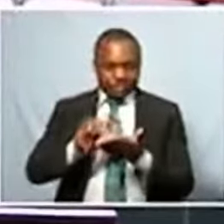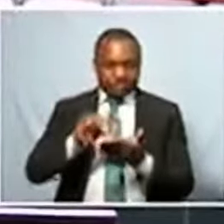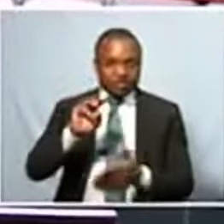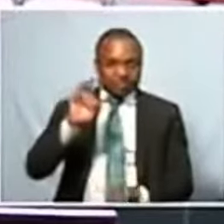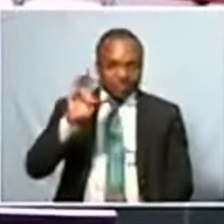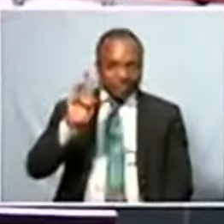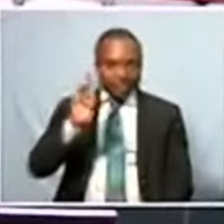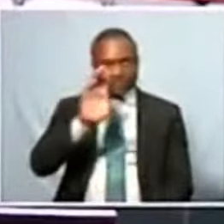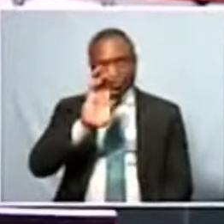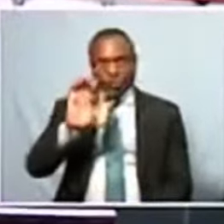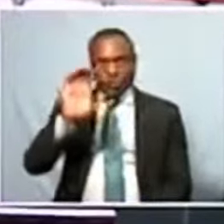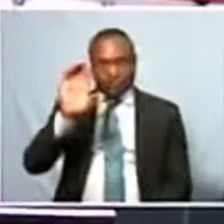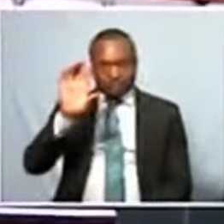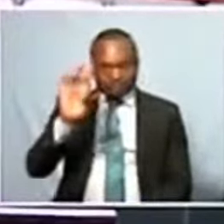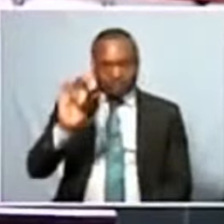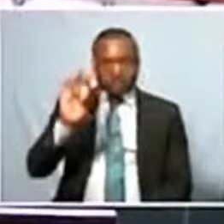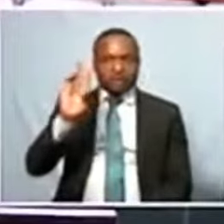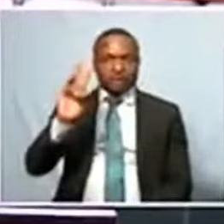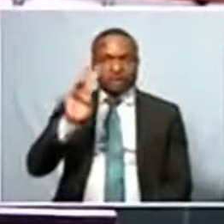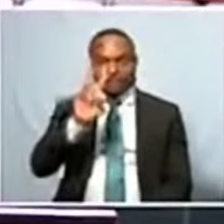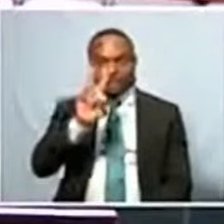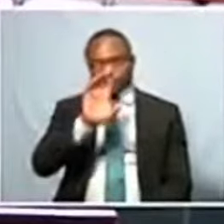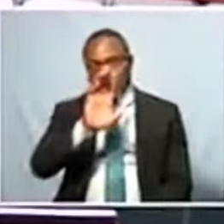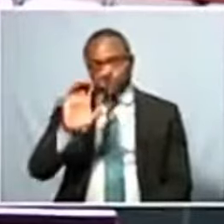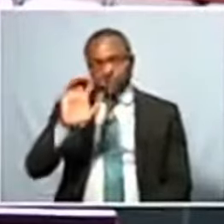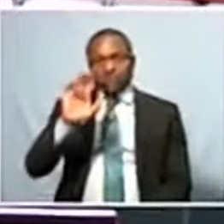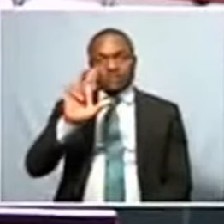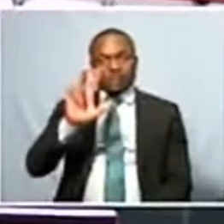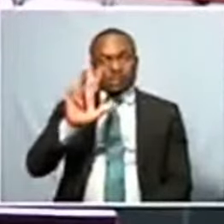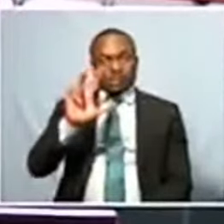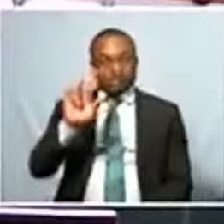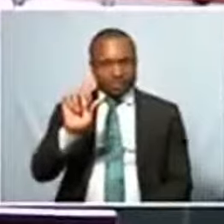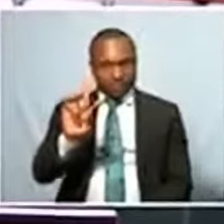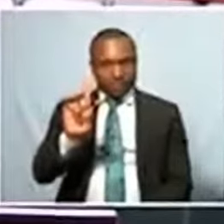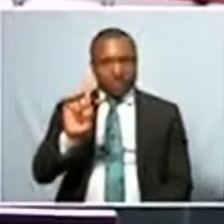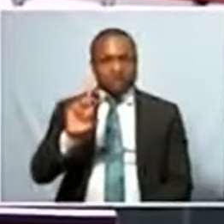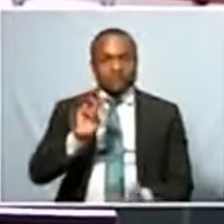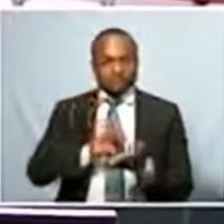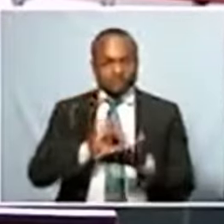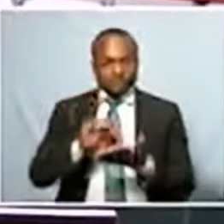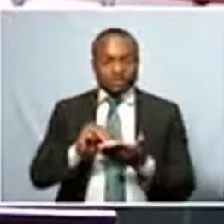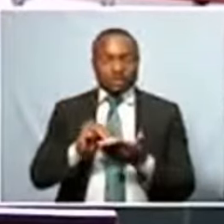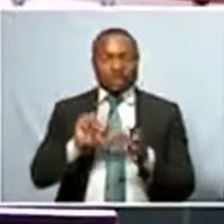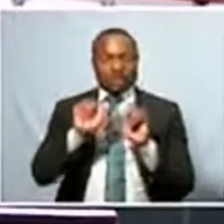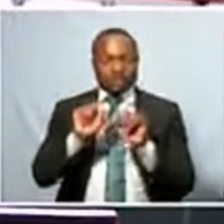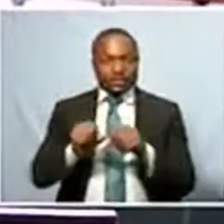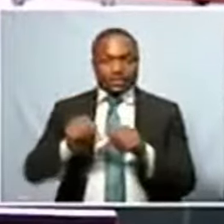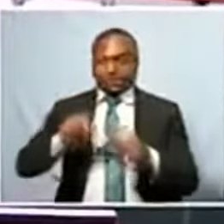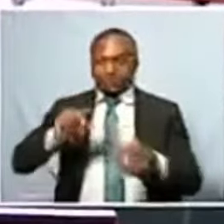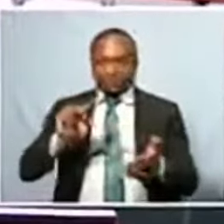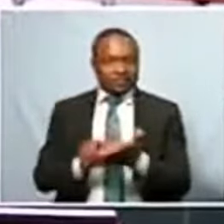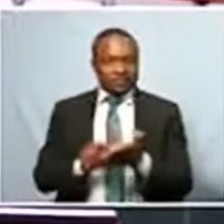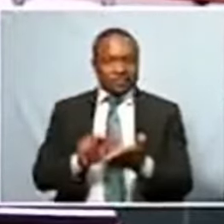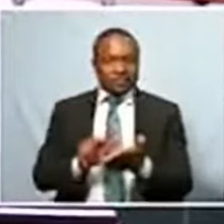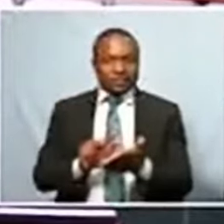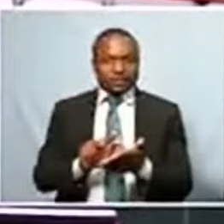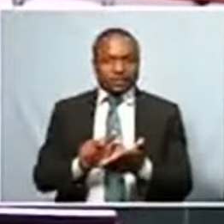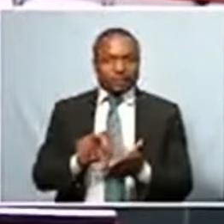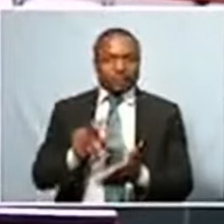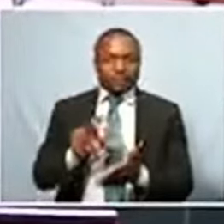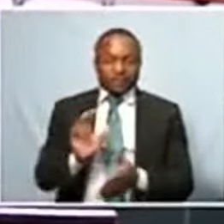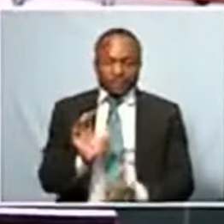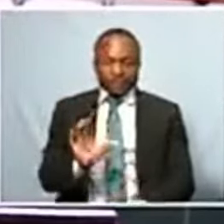104,676,231 million be approved in respect of